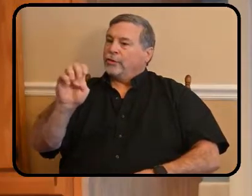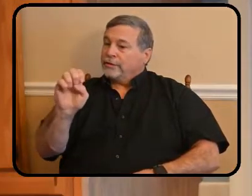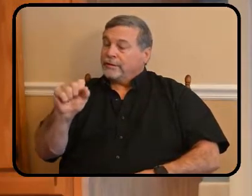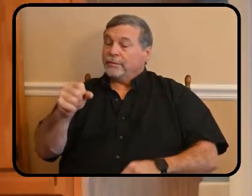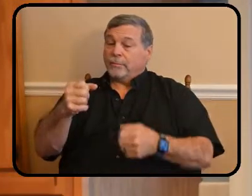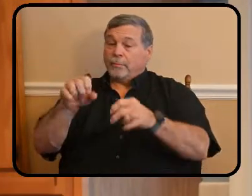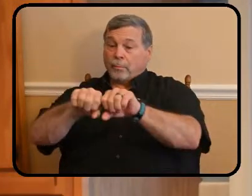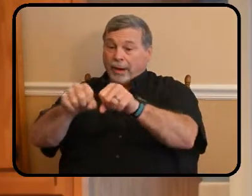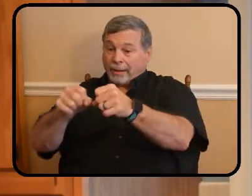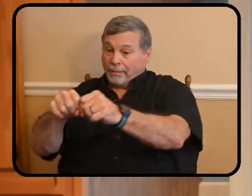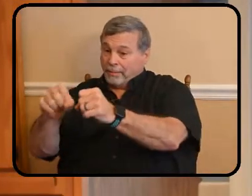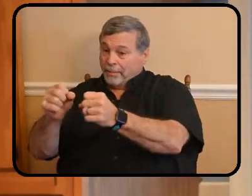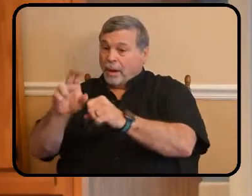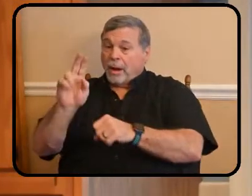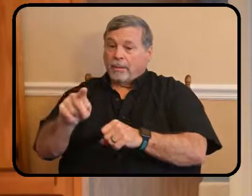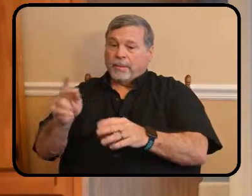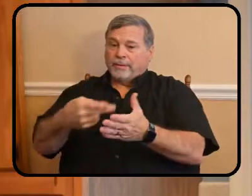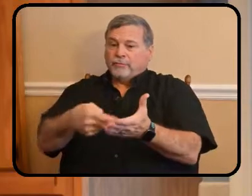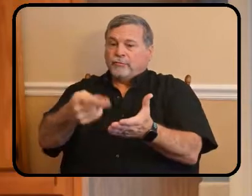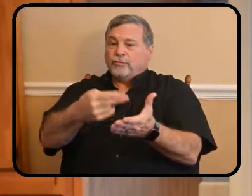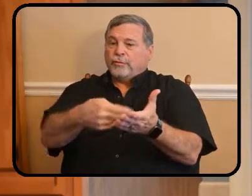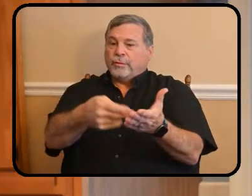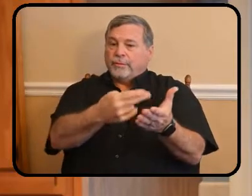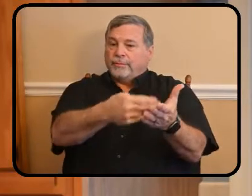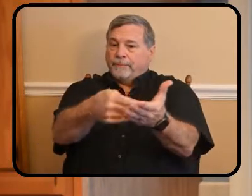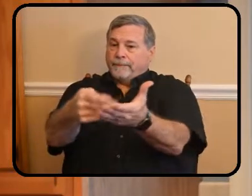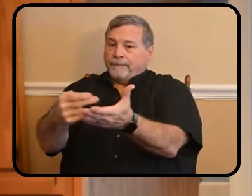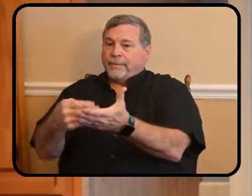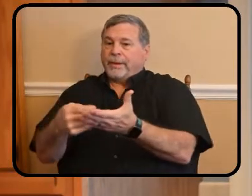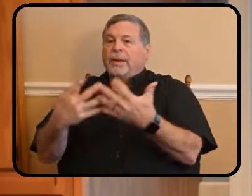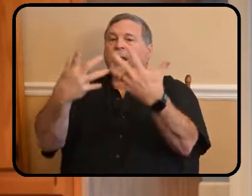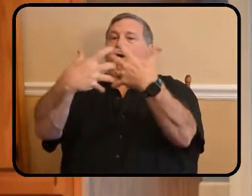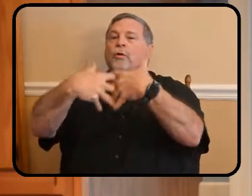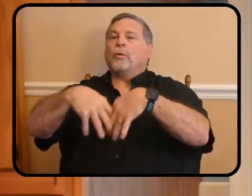in with anything. It just kind of incorporates them better.